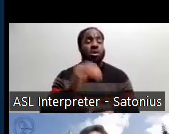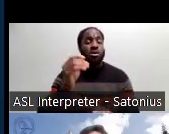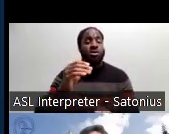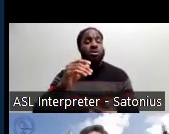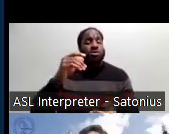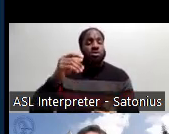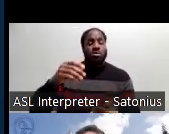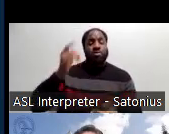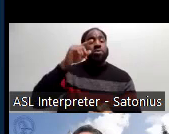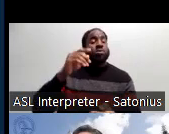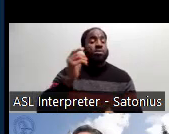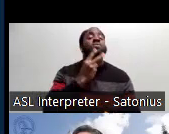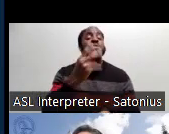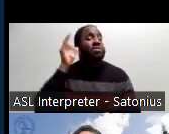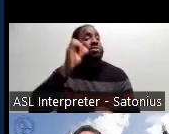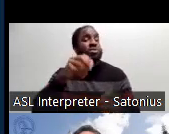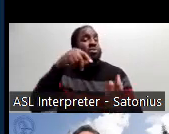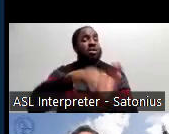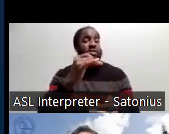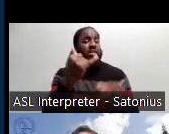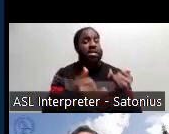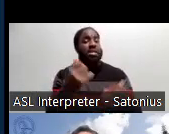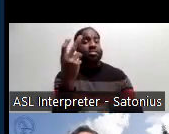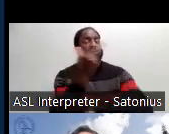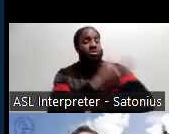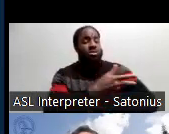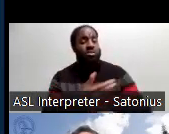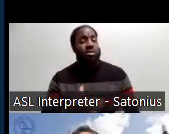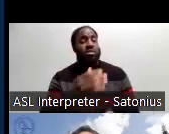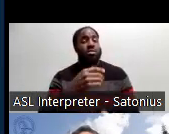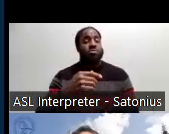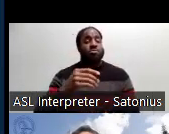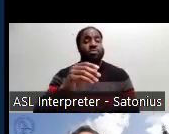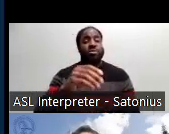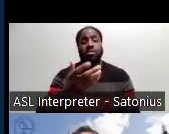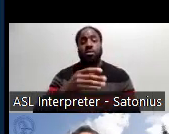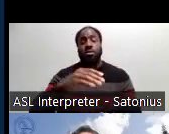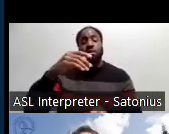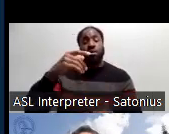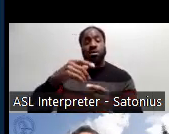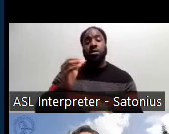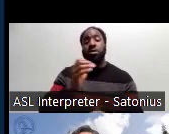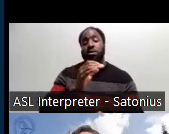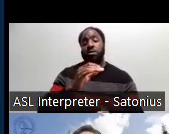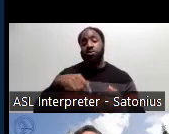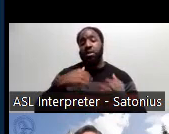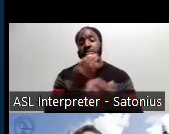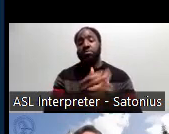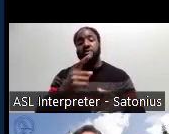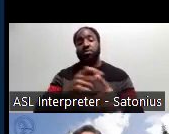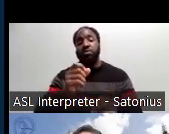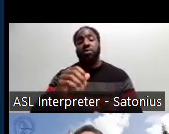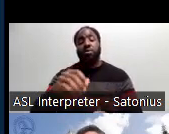and powerfully in the last 72 hours. Kieran Savage-Sagwan from California Pan-Ethnic Health Network and